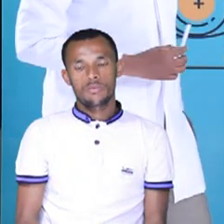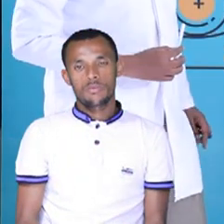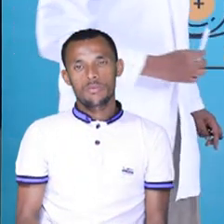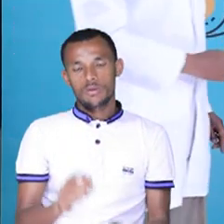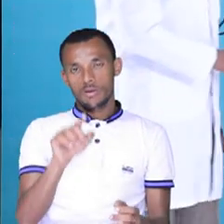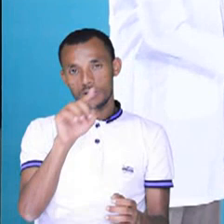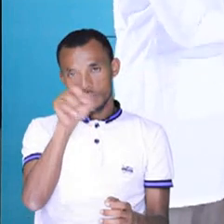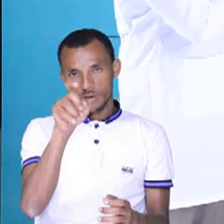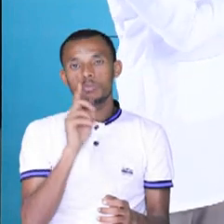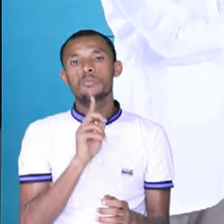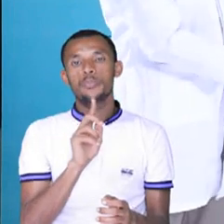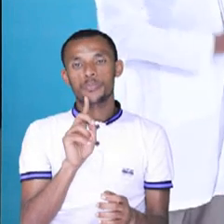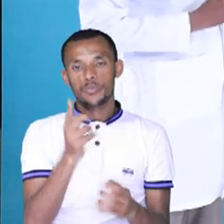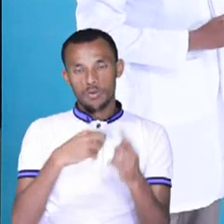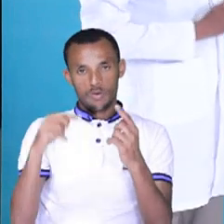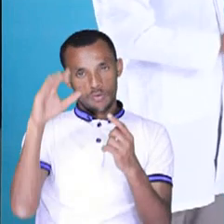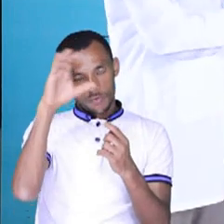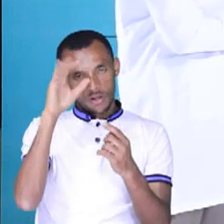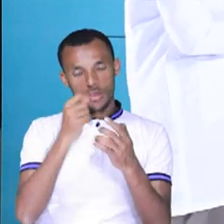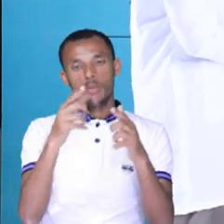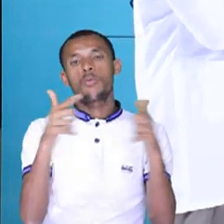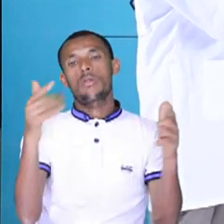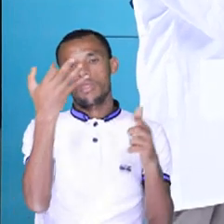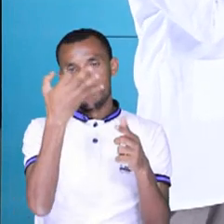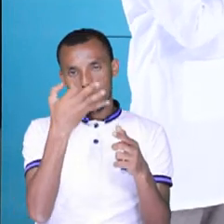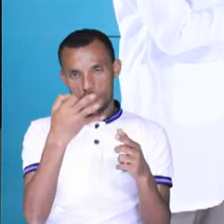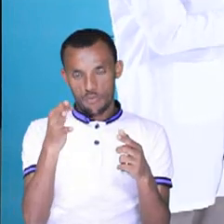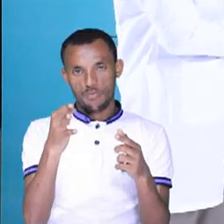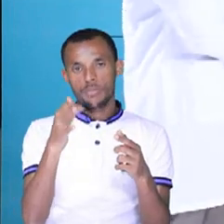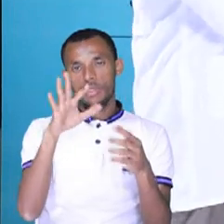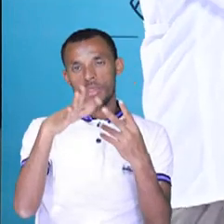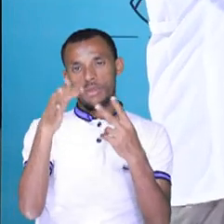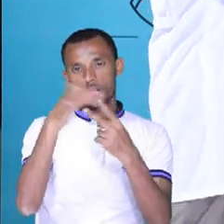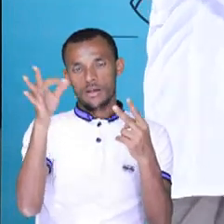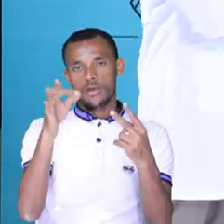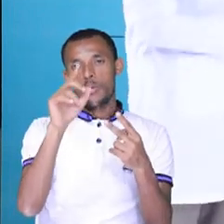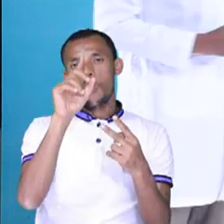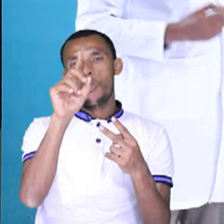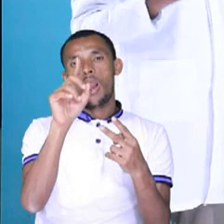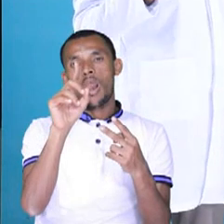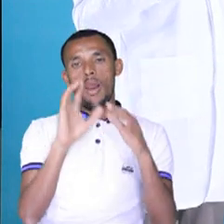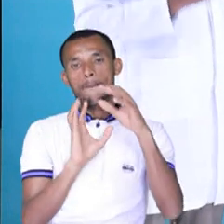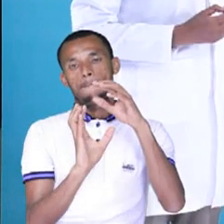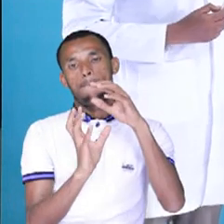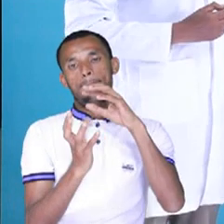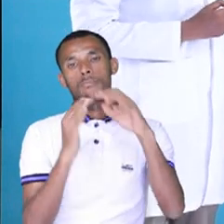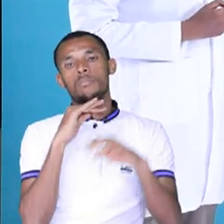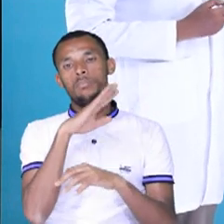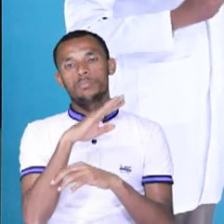What you are asked now? To find the probability of selecting that one bulb is to be